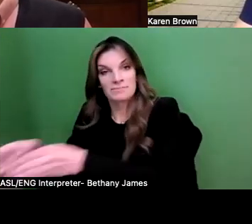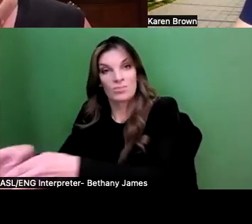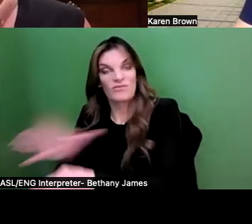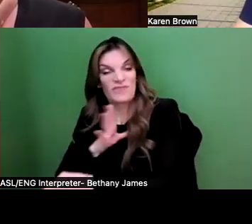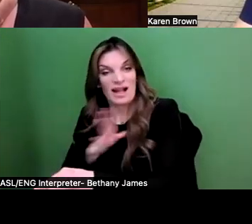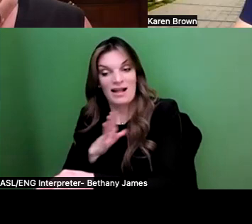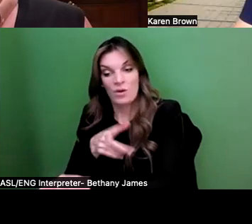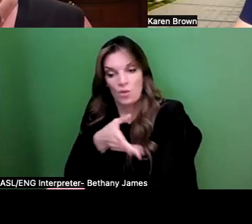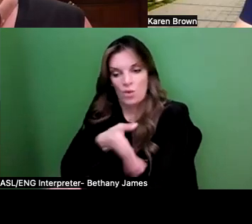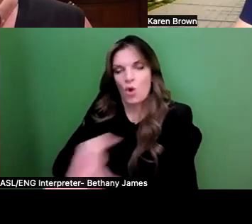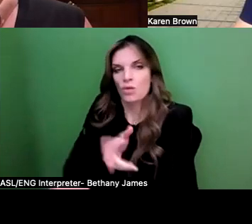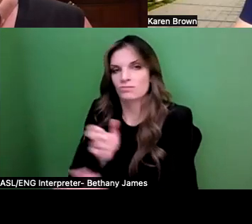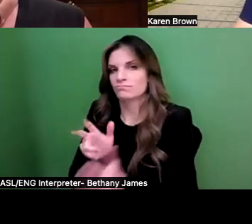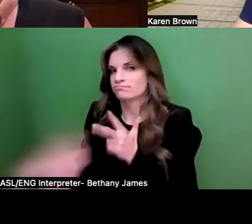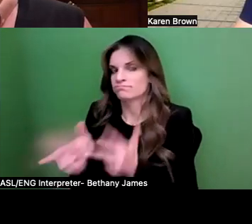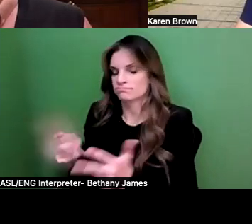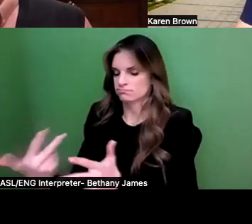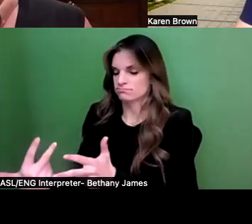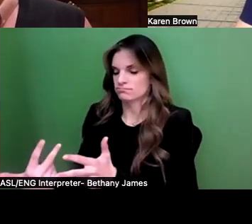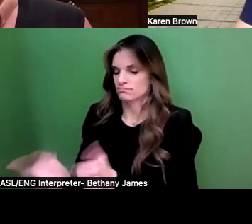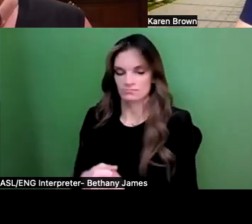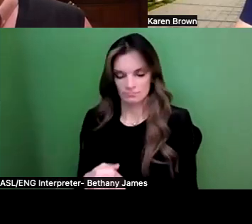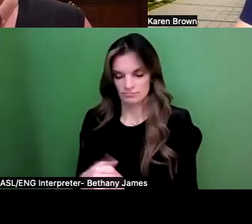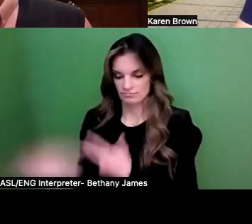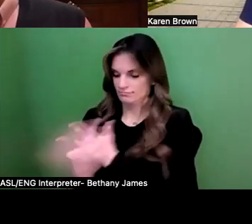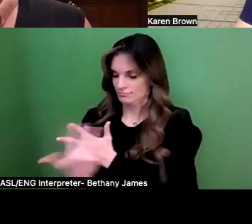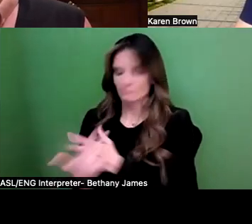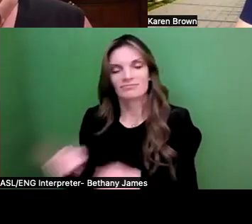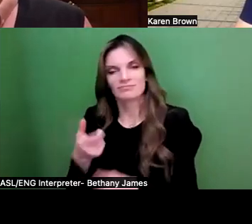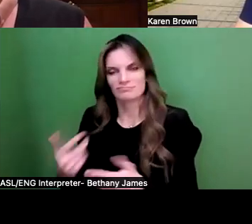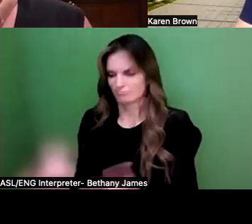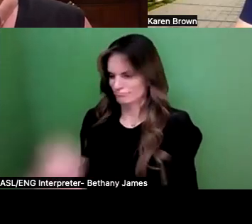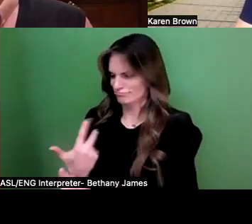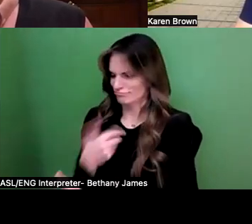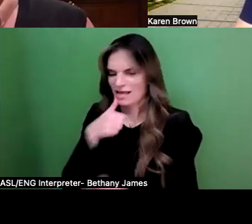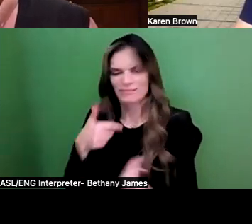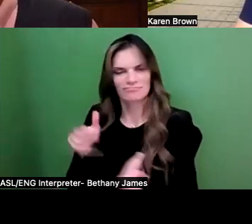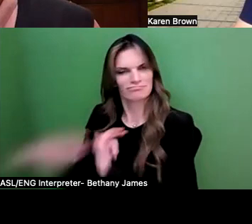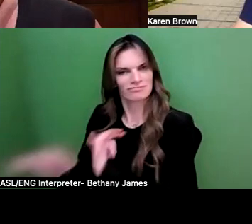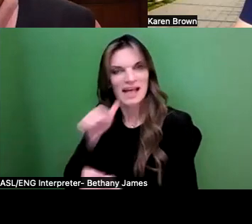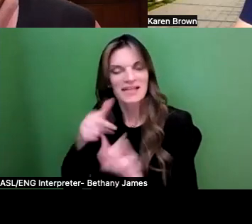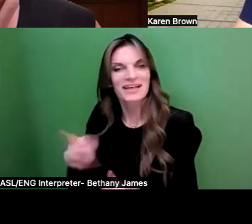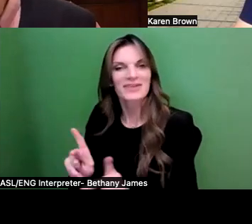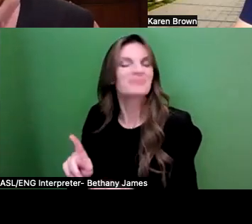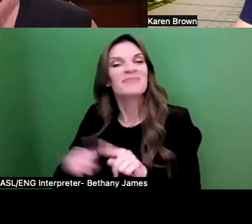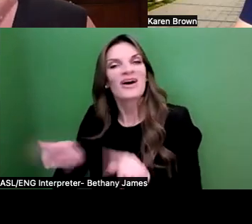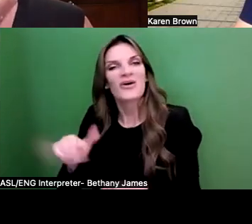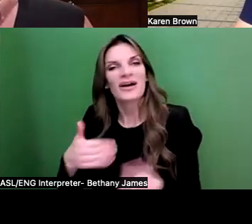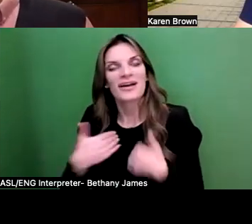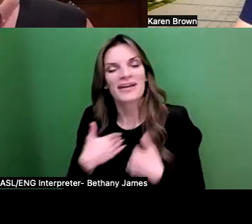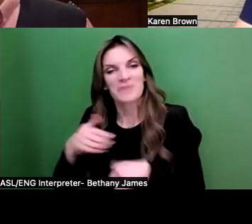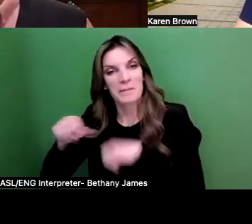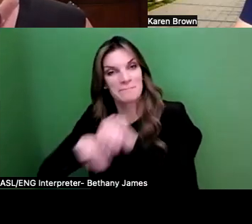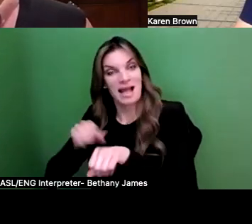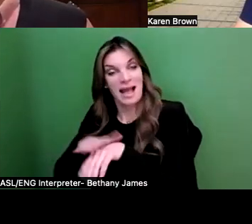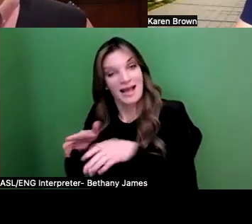never enforced. And lately, there have been not only pedal bicycles on the sidewalk on